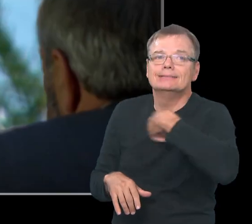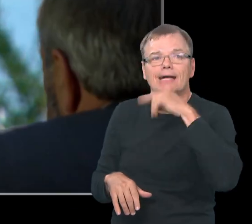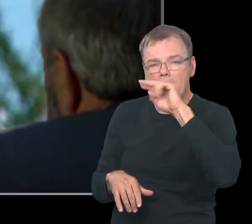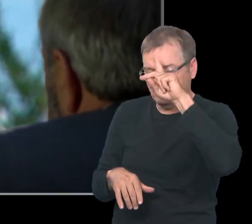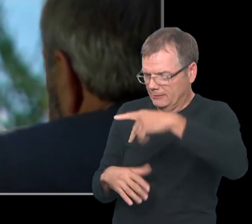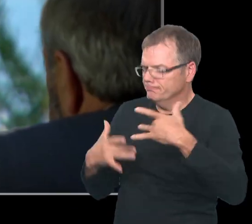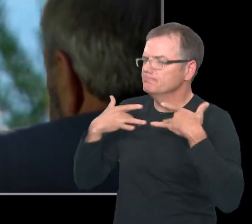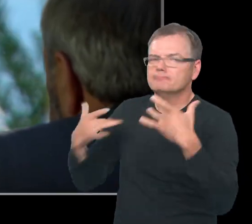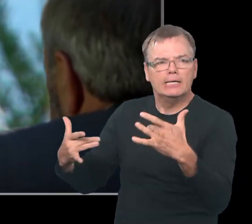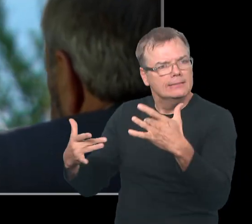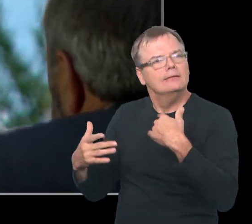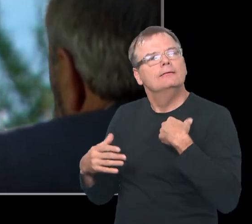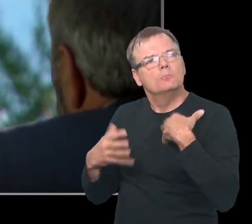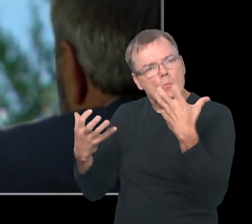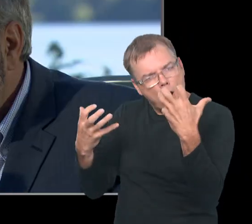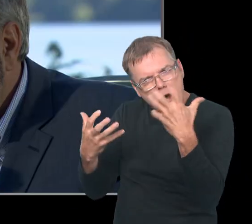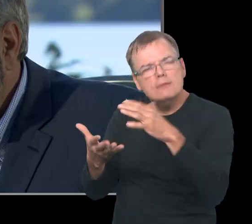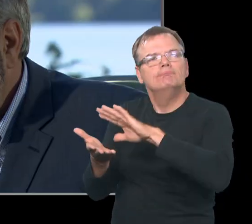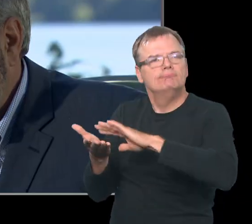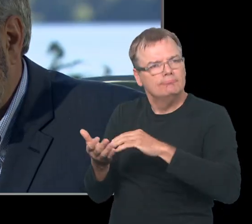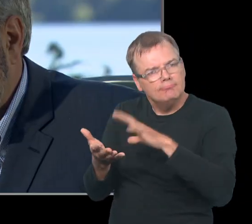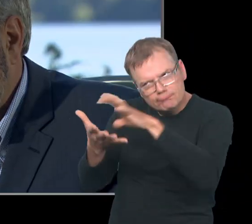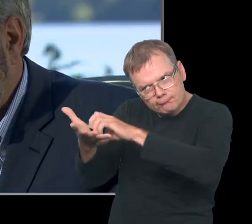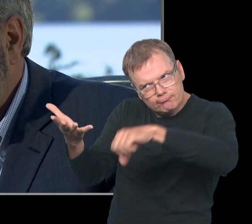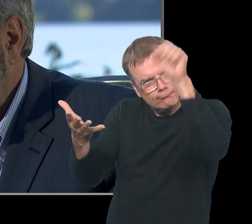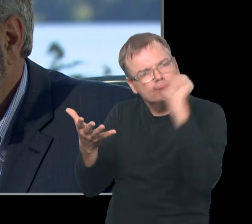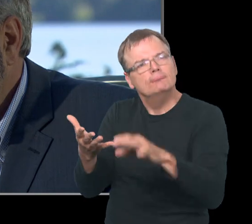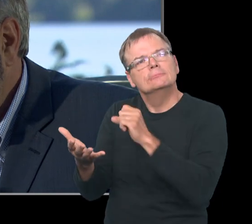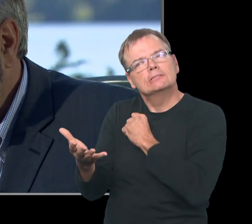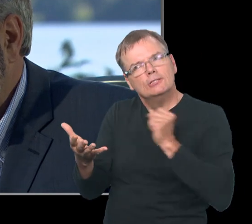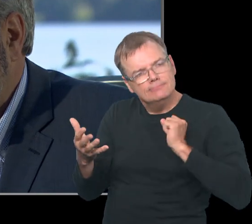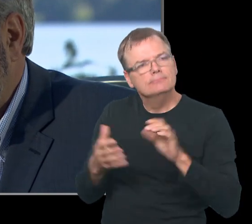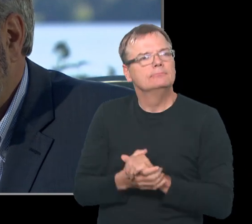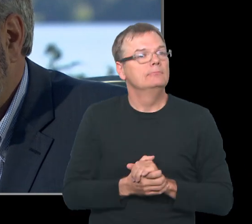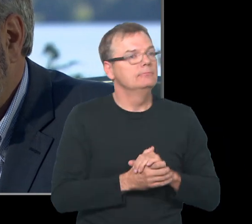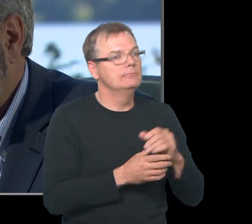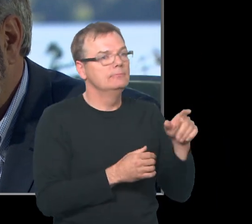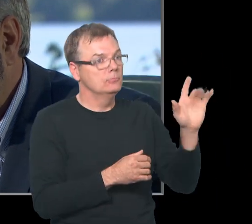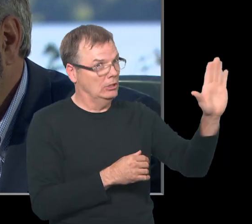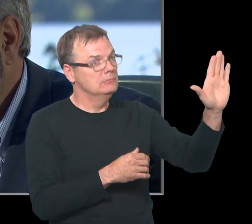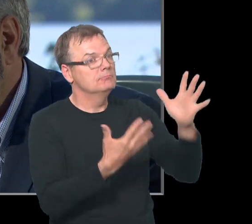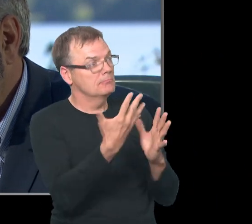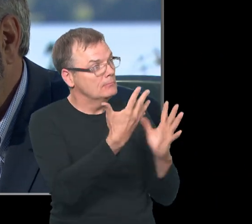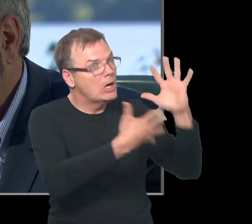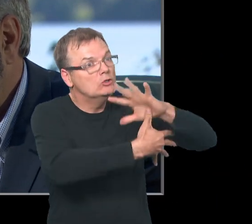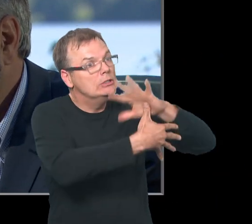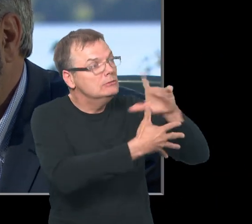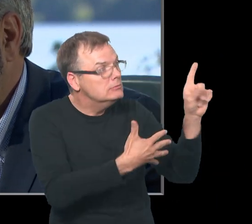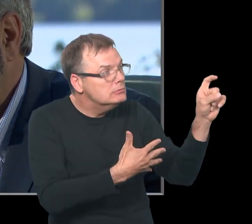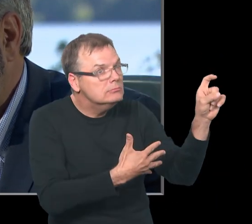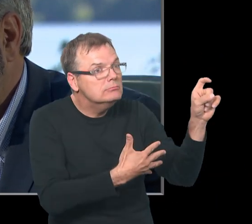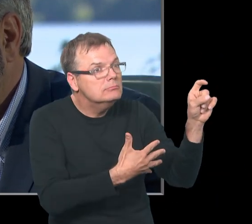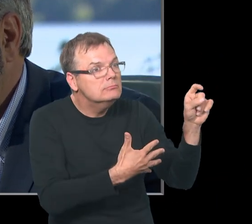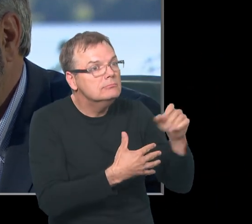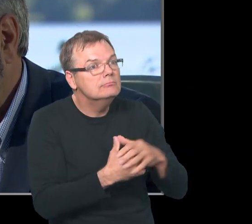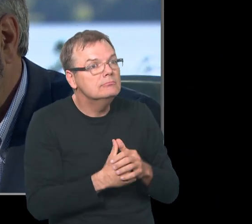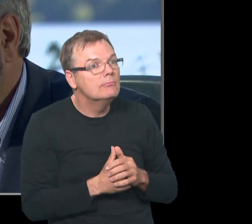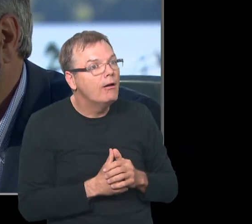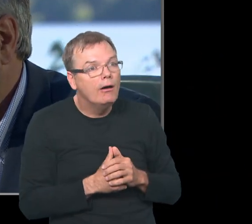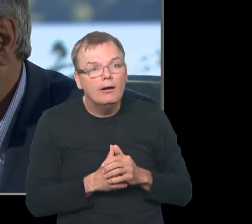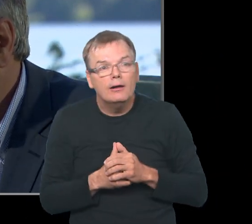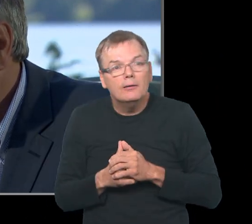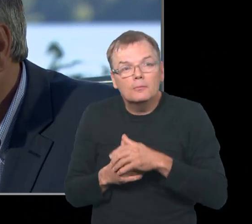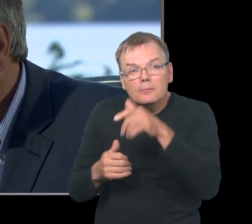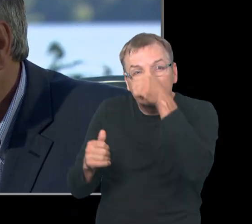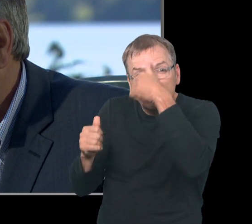How much of a priority is it? The day, Peter, that they had the temerity to reverse legislation on climate change that Jack